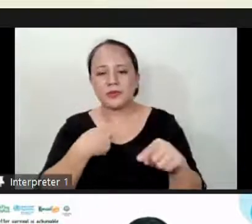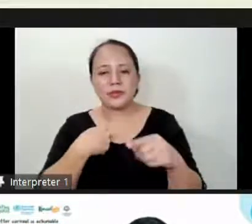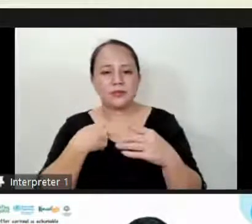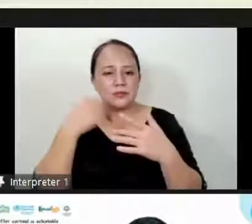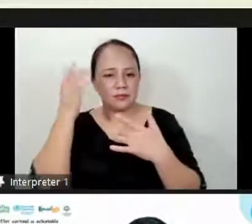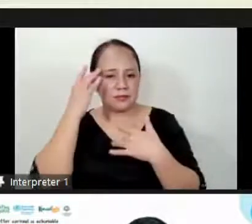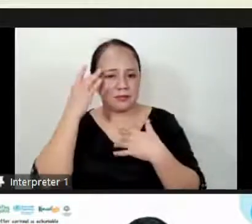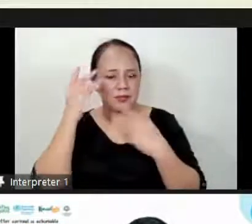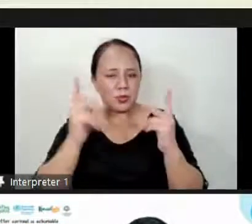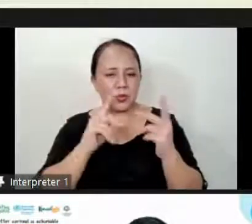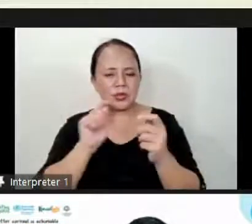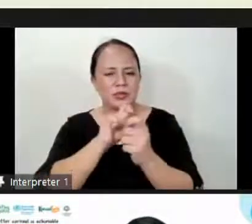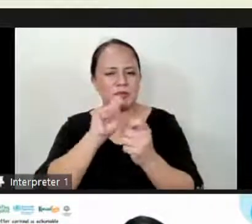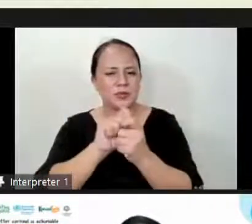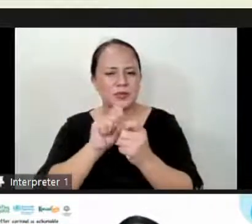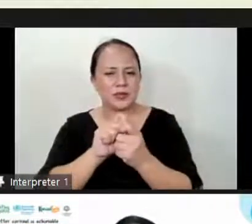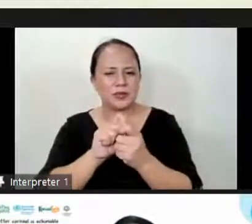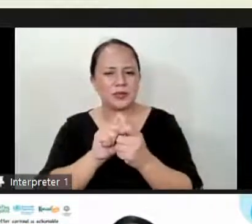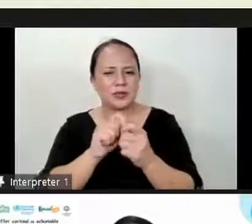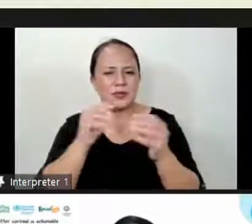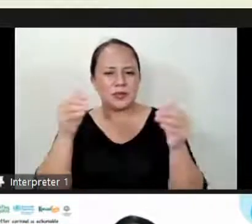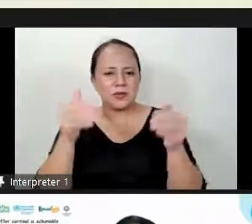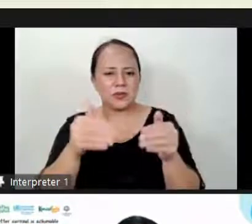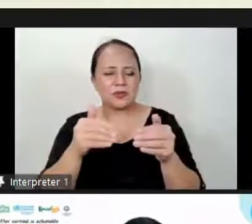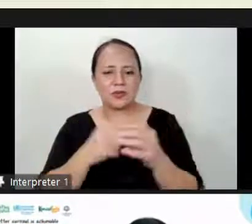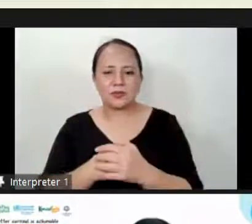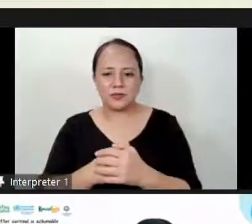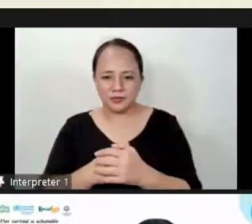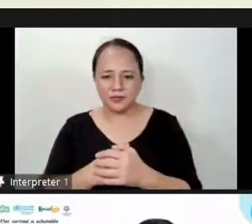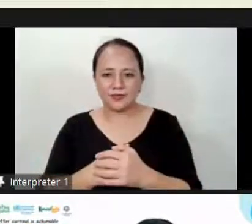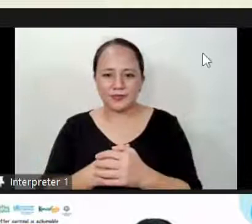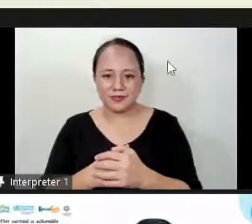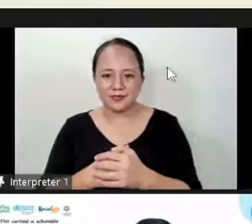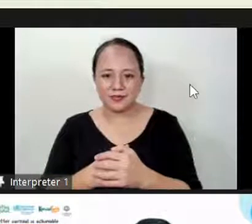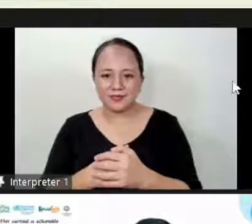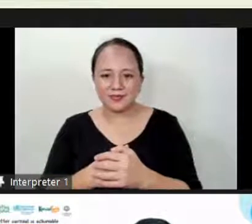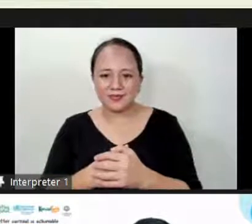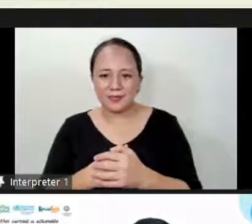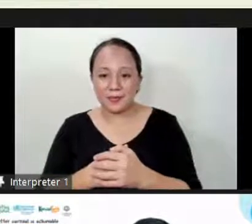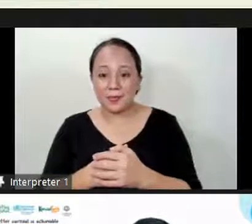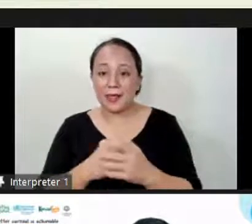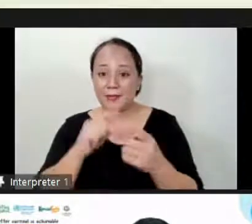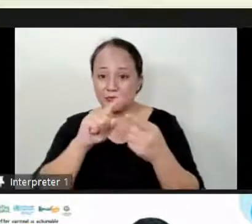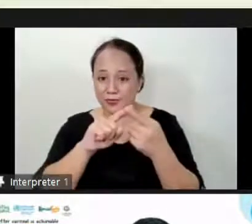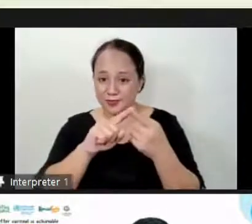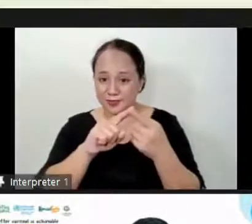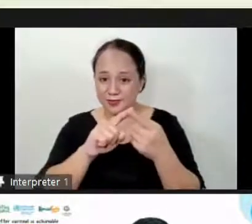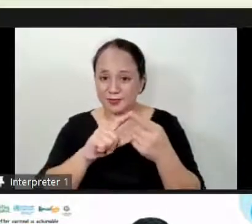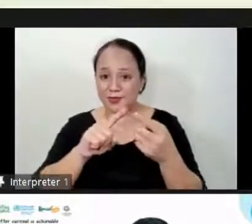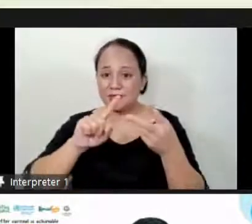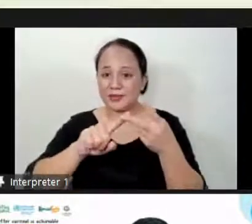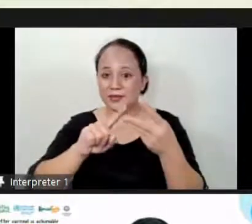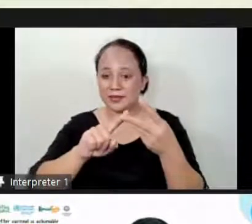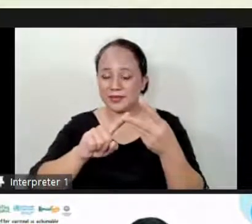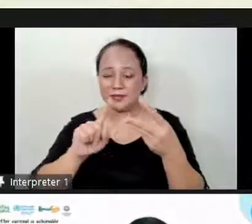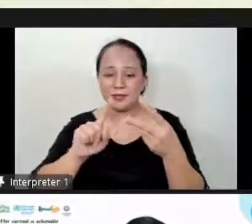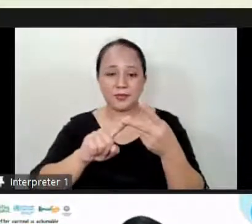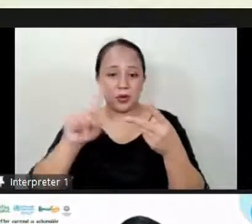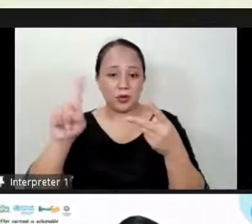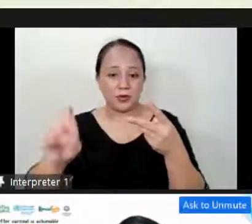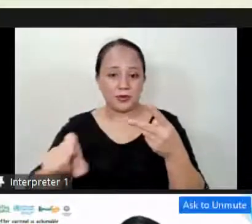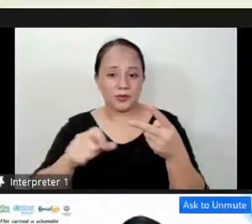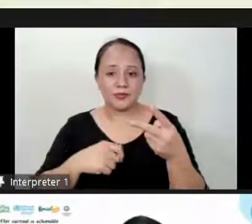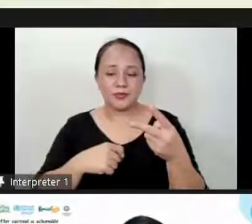specific area do you think the country should focus on? Okay, so that's the first one. The second